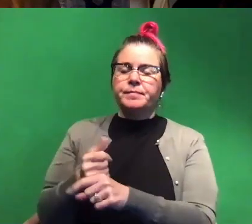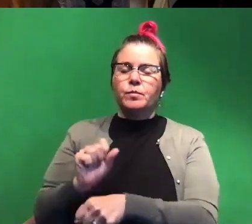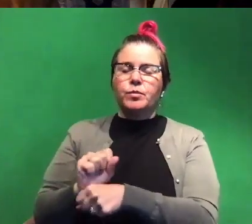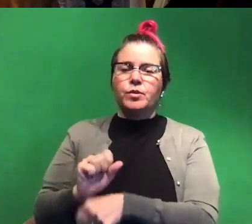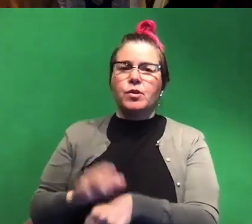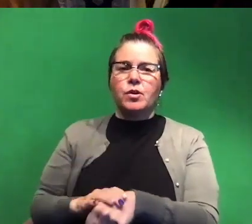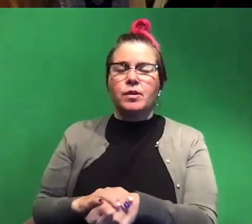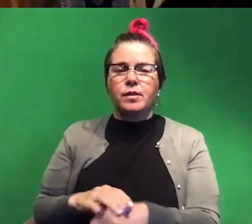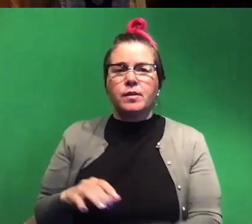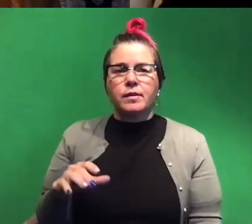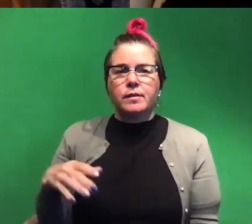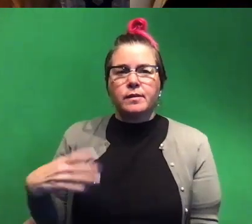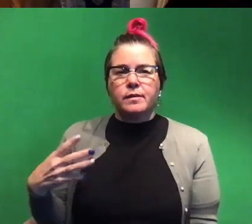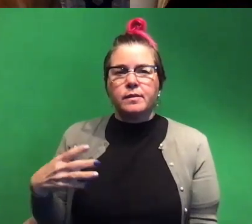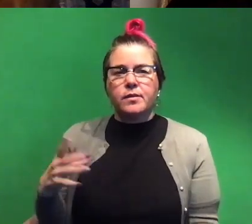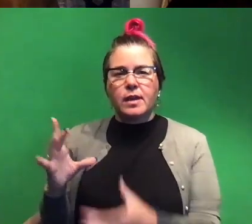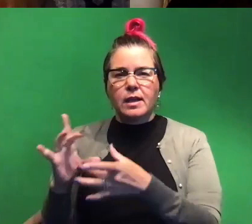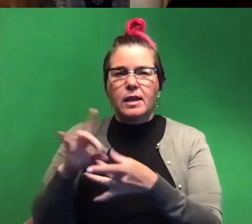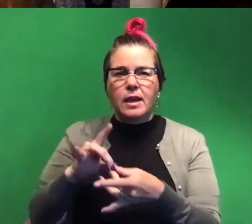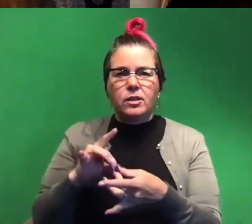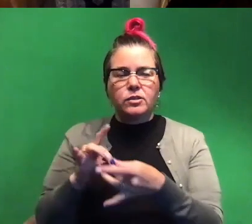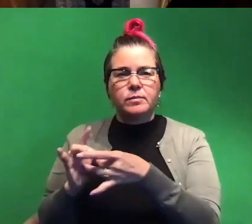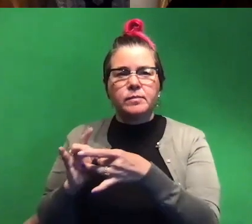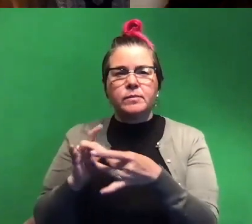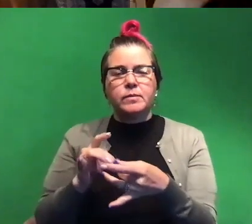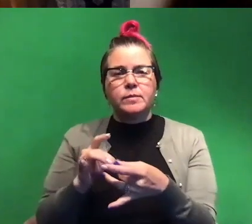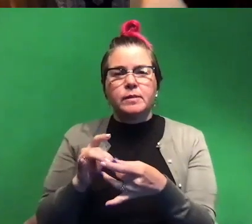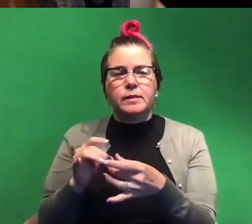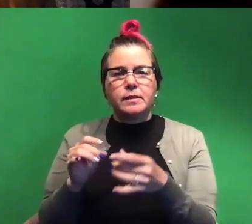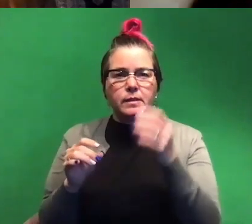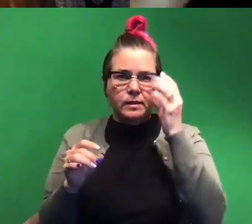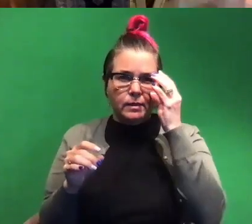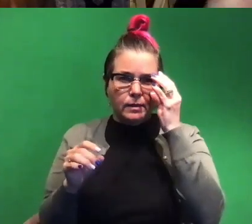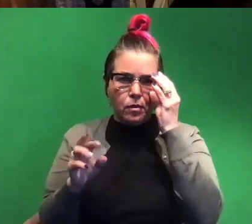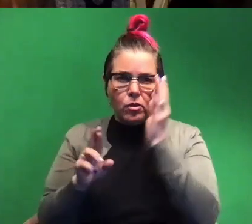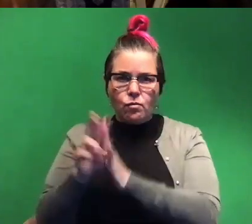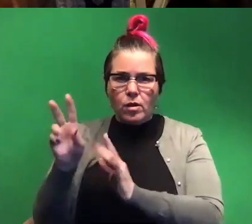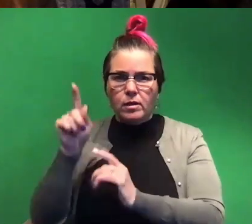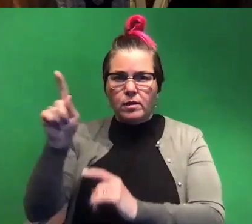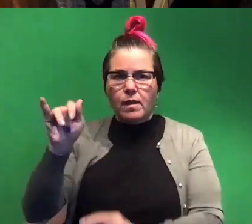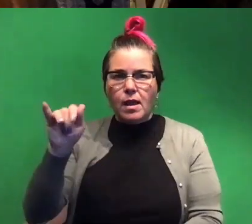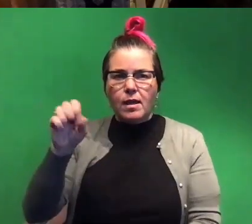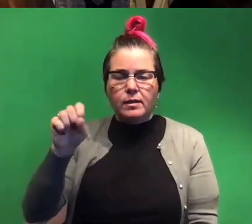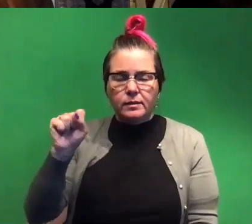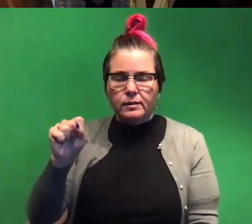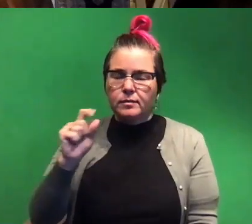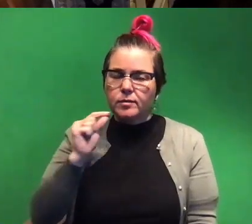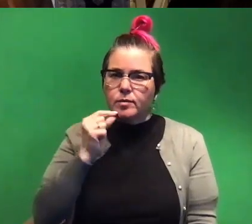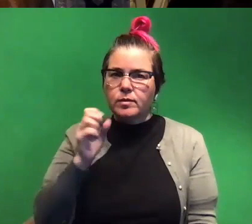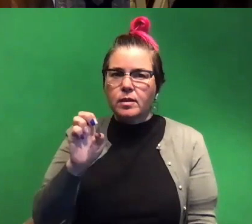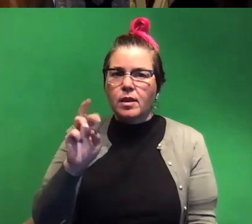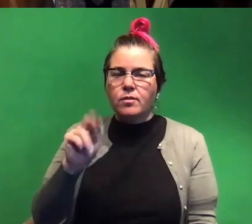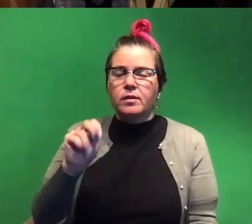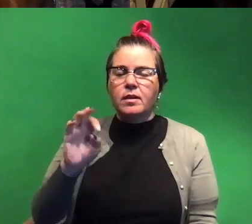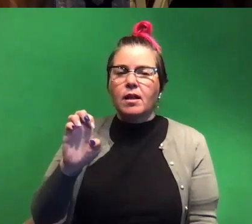the like connection between the rocket that went up in the ISS, which was so cool. Aaron Eldridge, which was